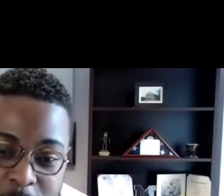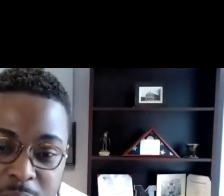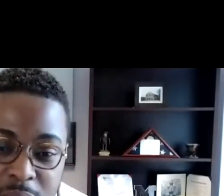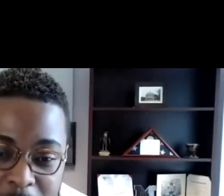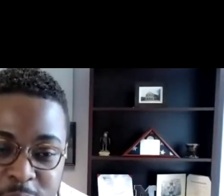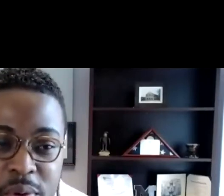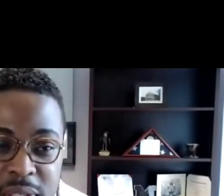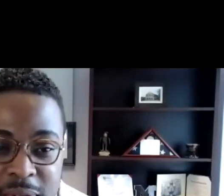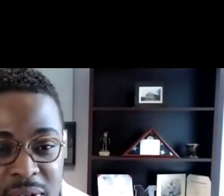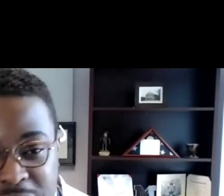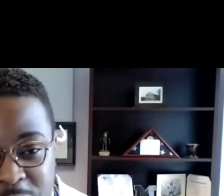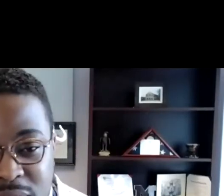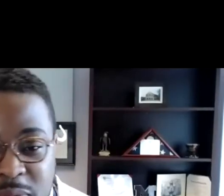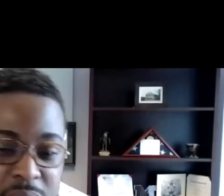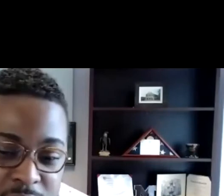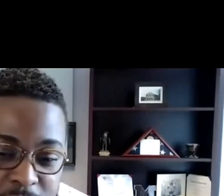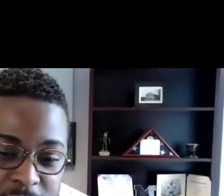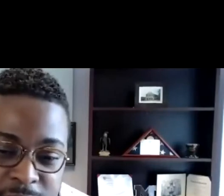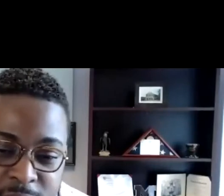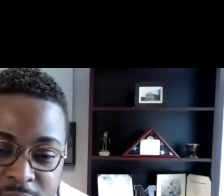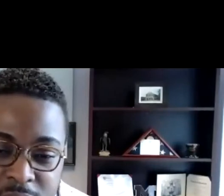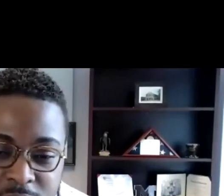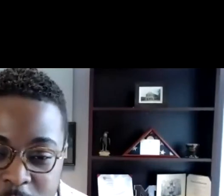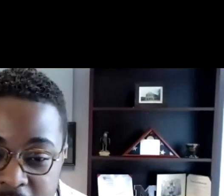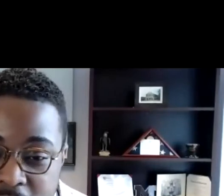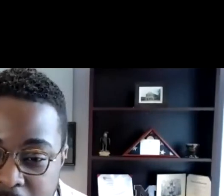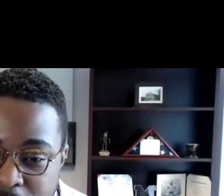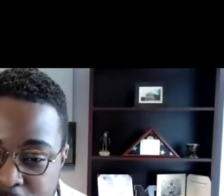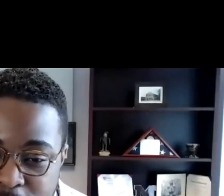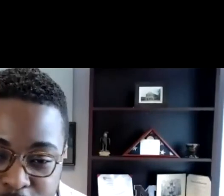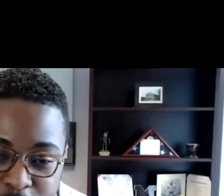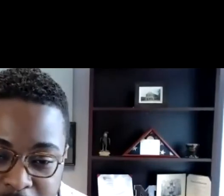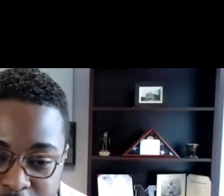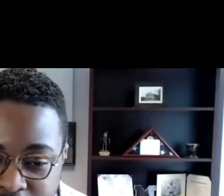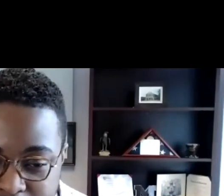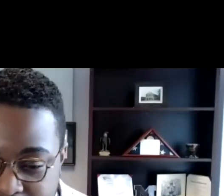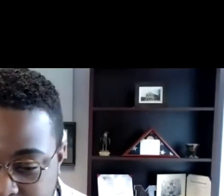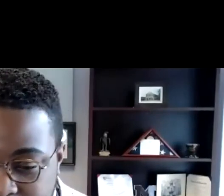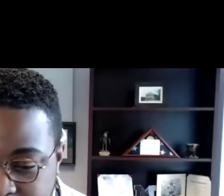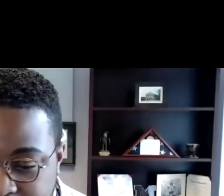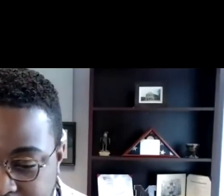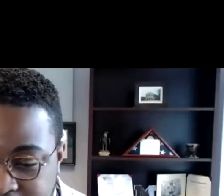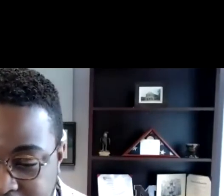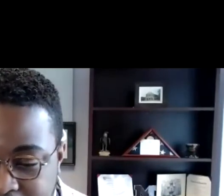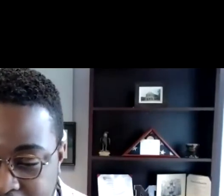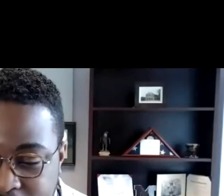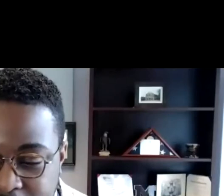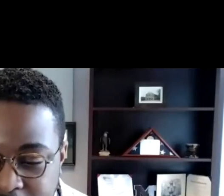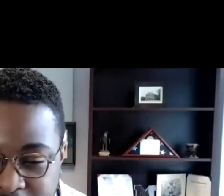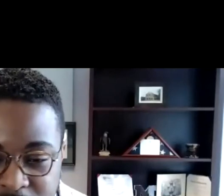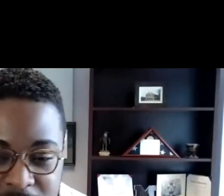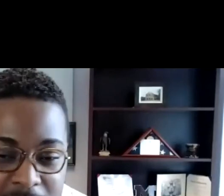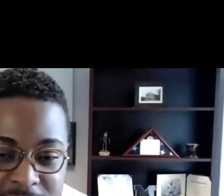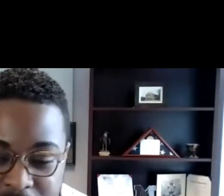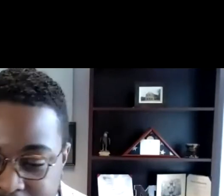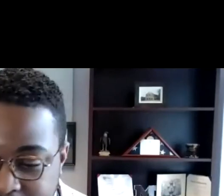provide equitable opportunities for individuals living with disability. So without further ado, I will share my screen because, as I said, I have